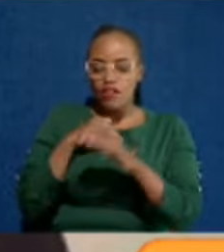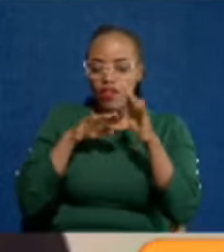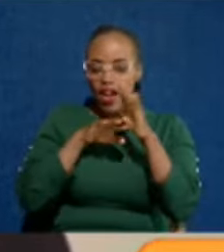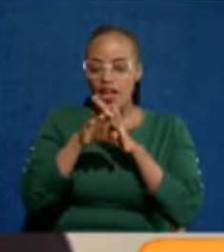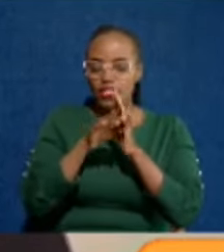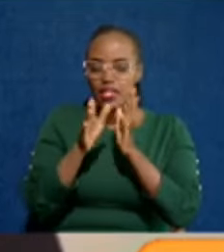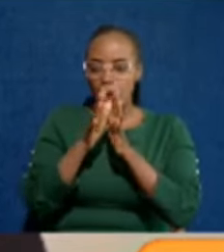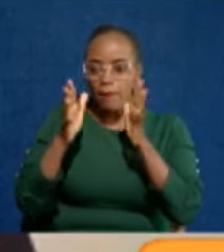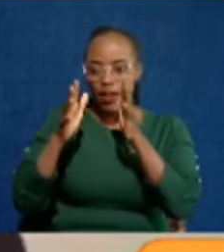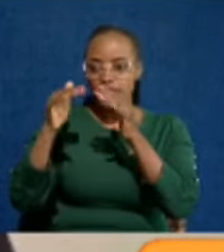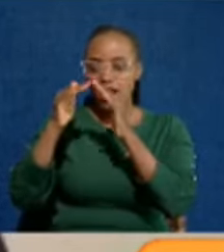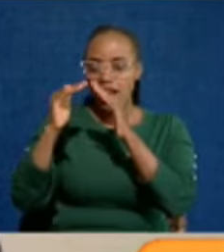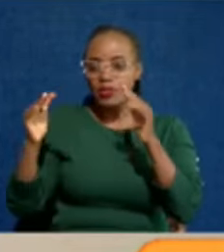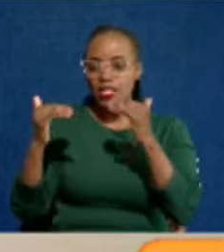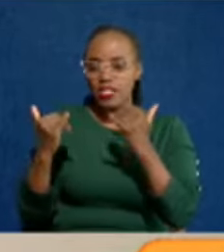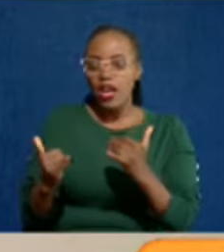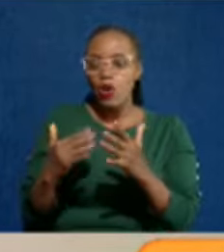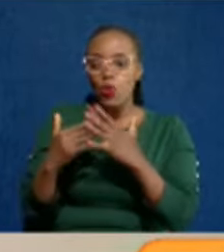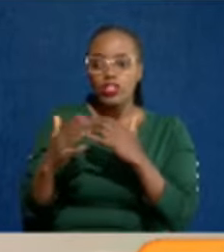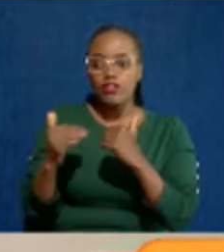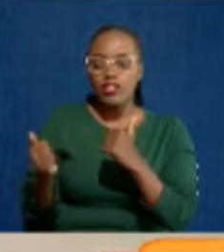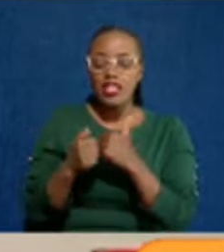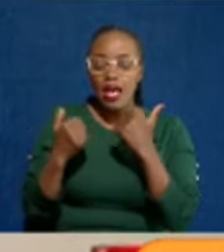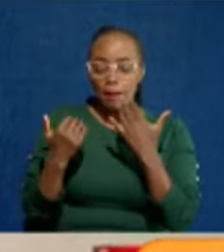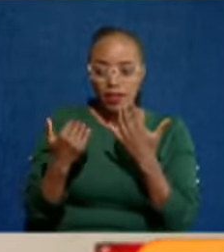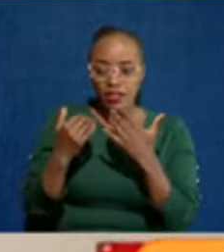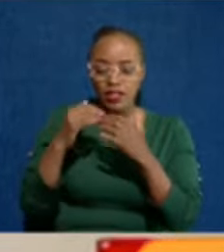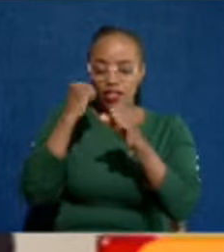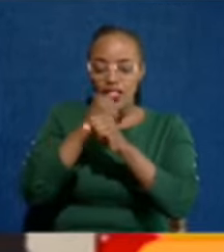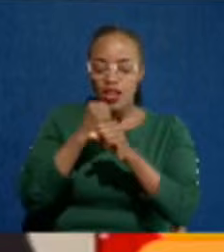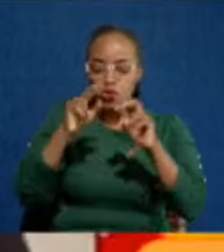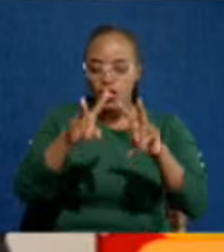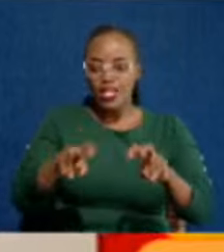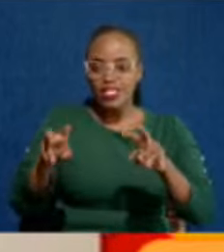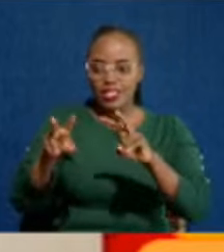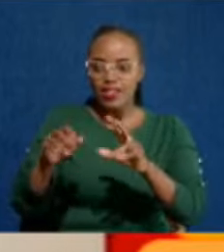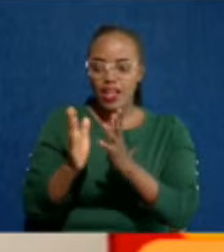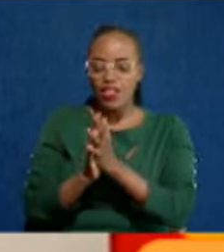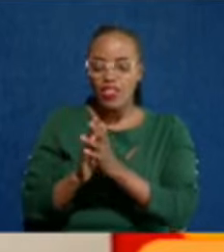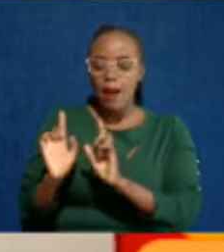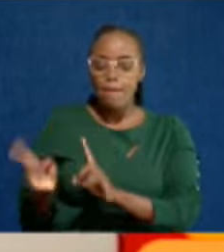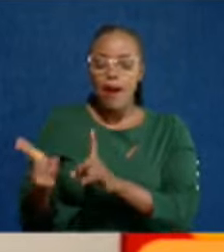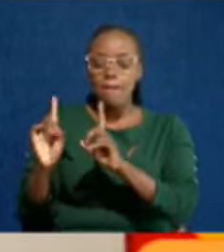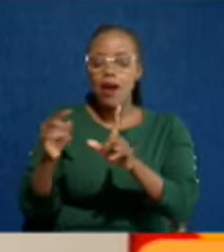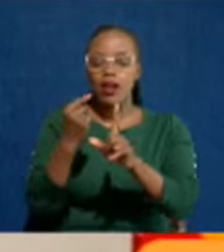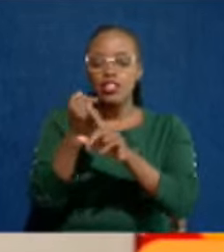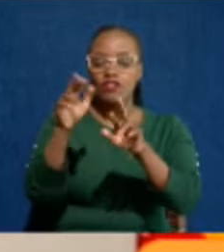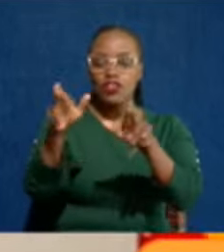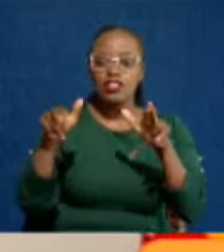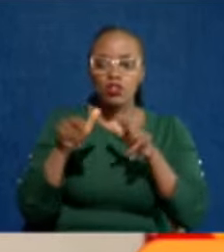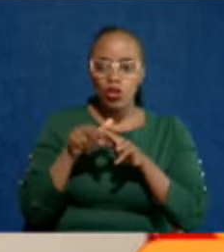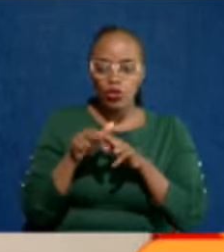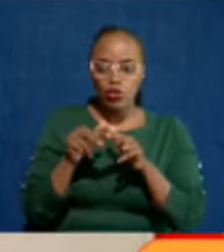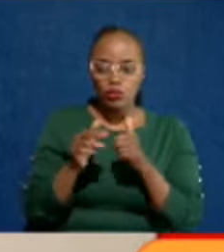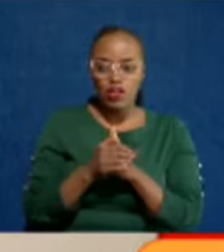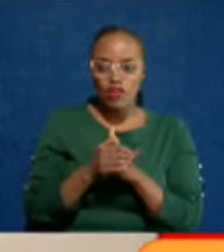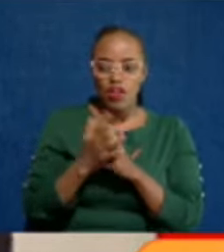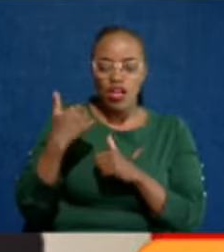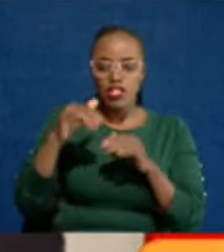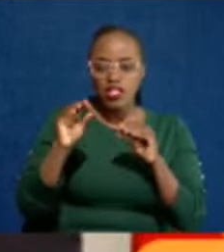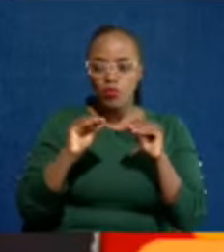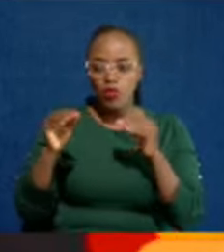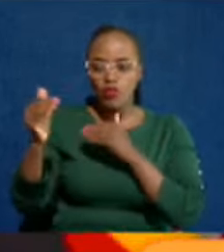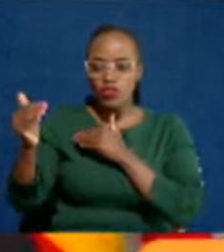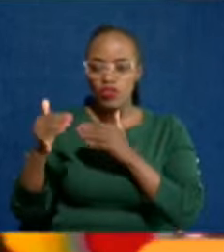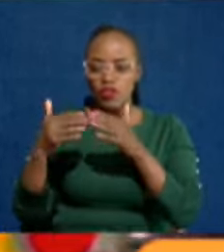the main house. And at the moment, what is happening, Yvonne, is that they are doing search and they are moving from one room to the other. We have moved closer